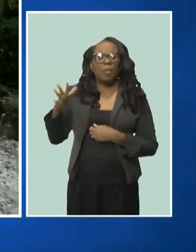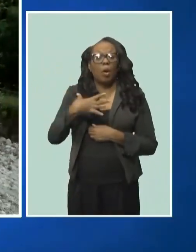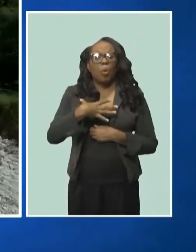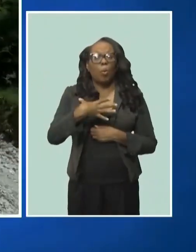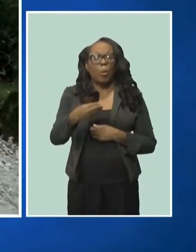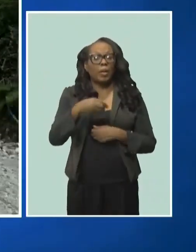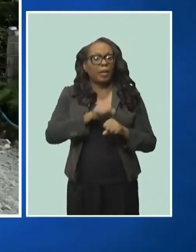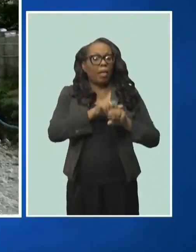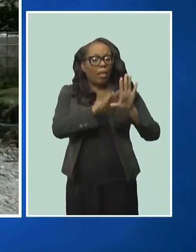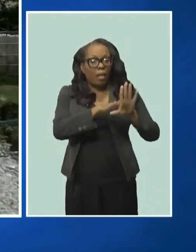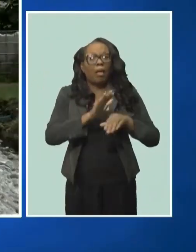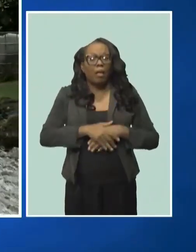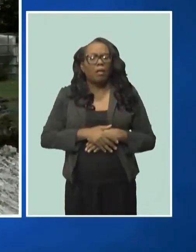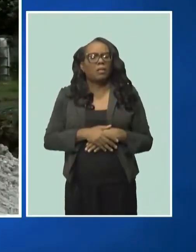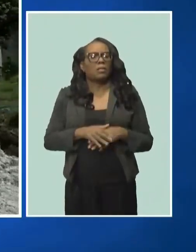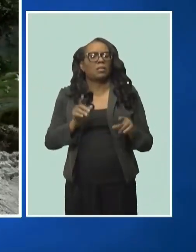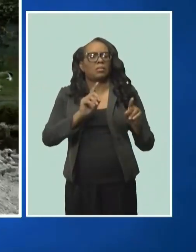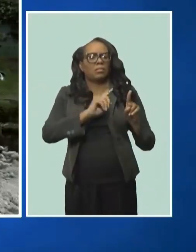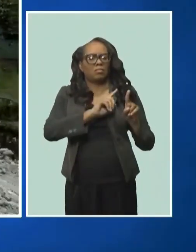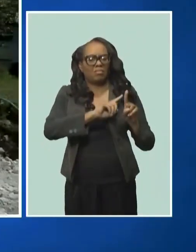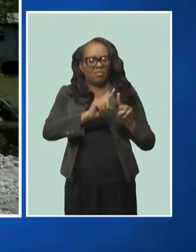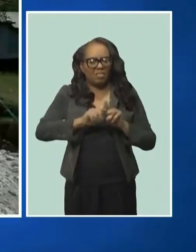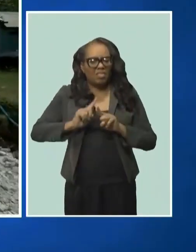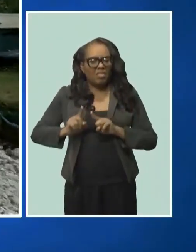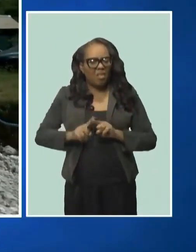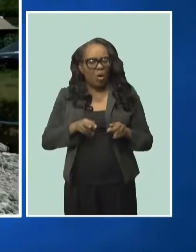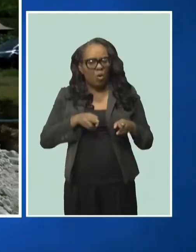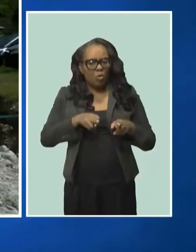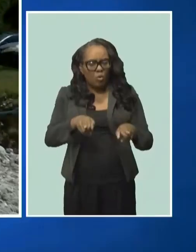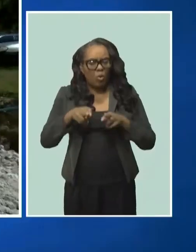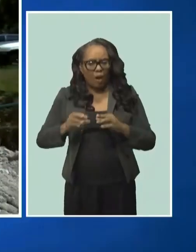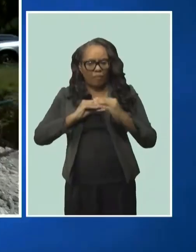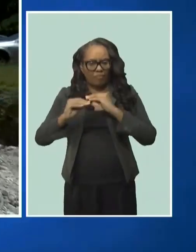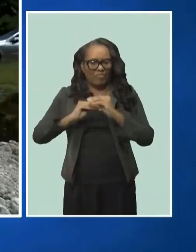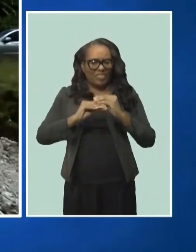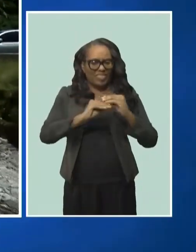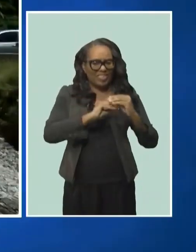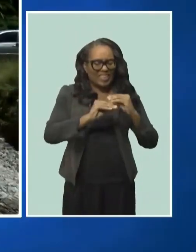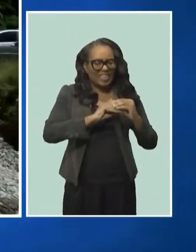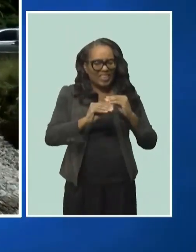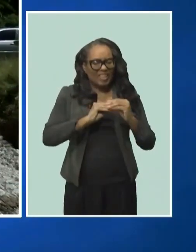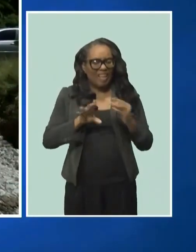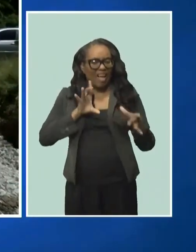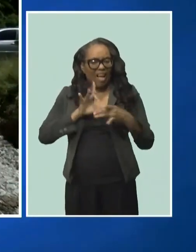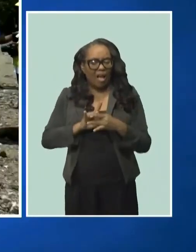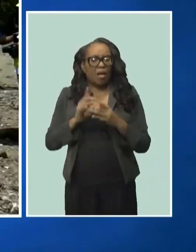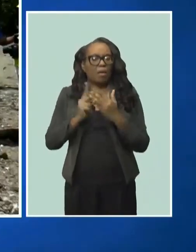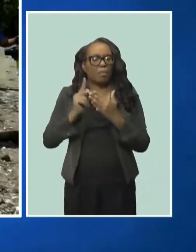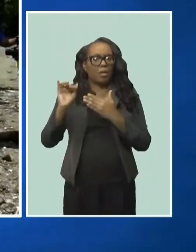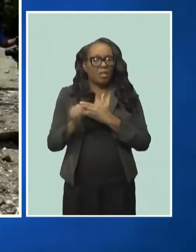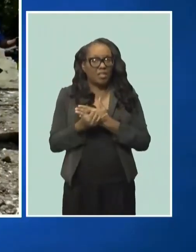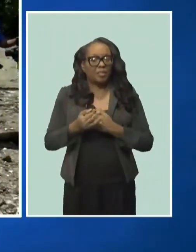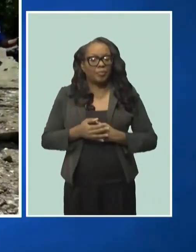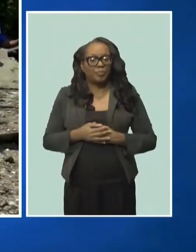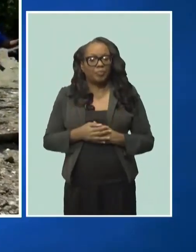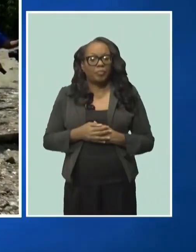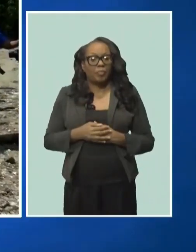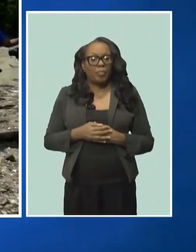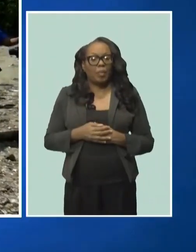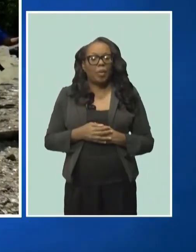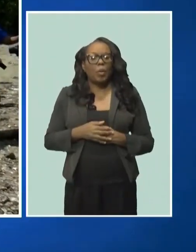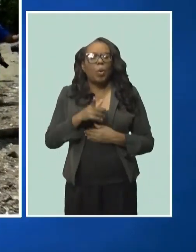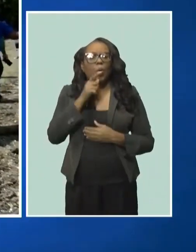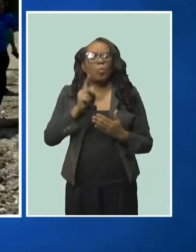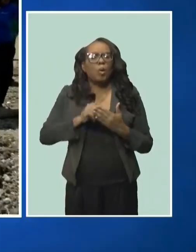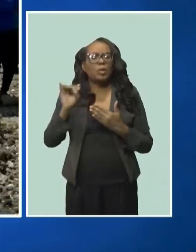is one of several being repaired under the Scotland District Road Rehabilitation Project. That project is being carried out by the